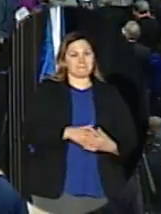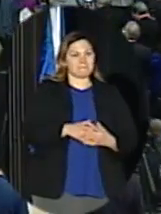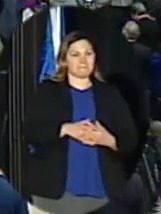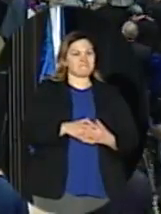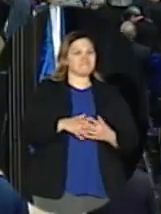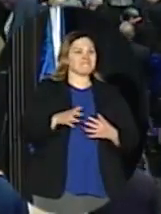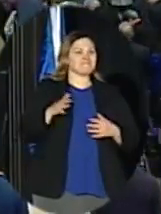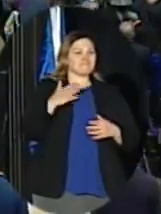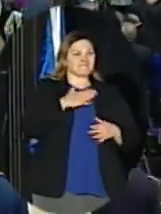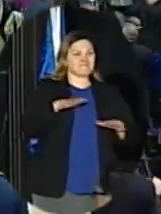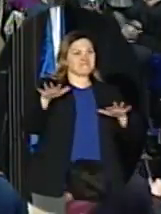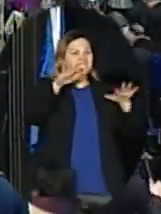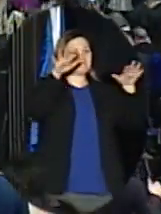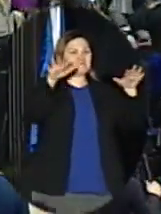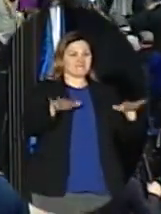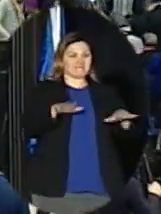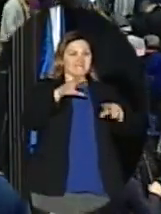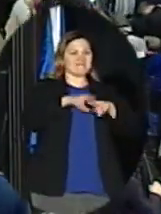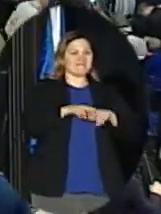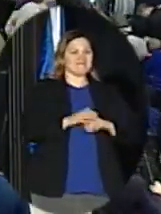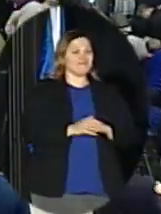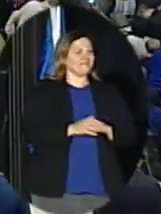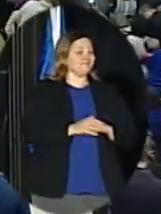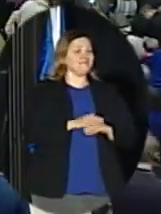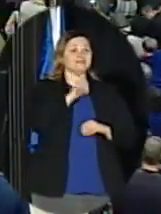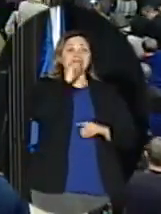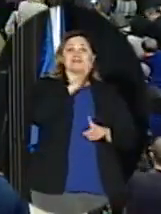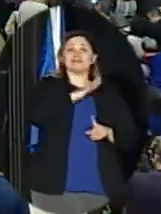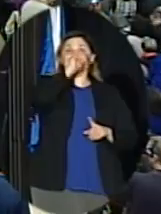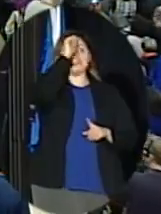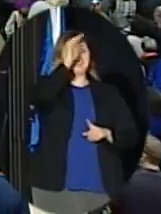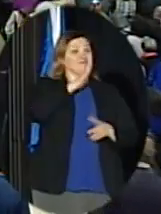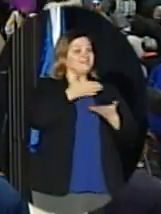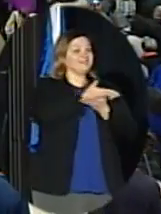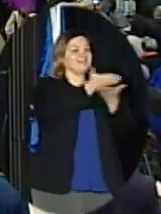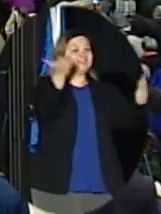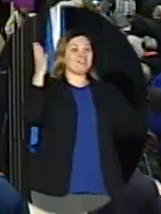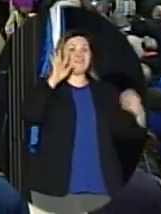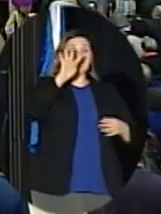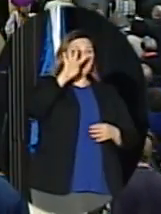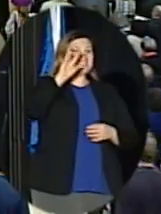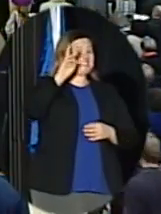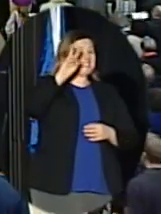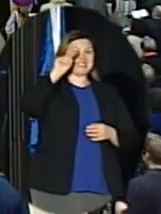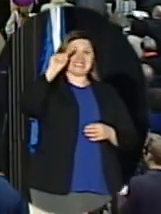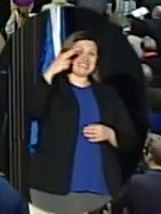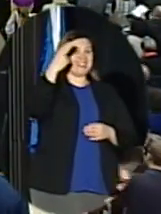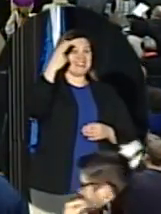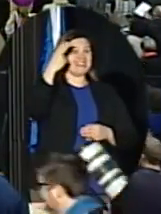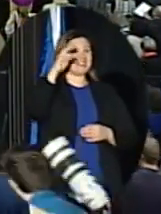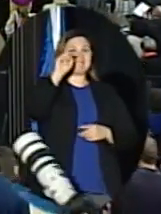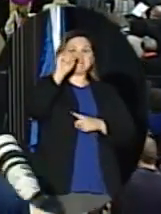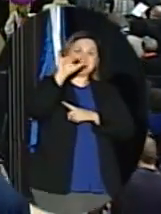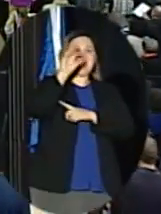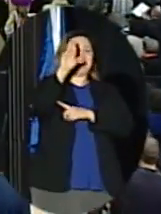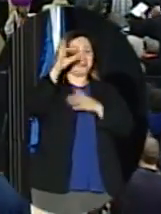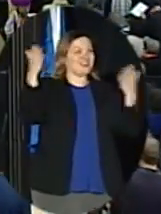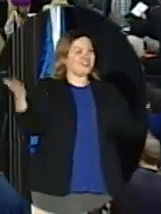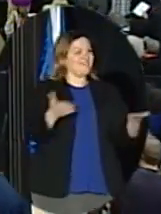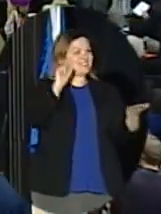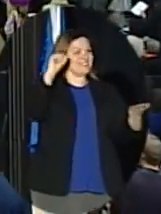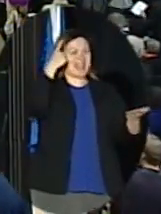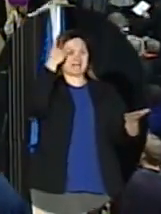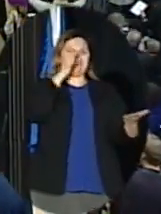Ladies and gentlemen, I present to you the 46th mayor of the city of St. Paul, the